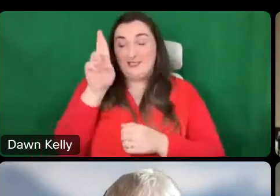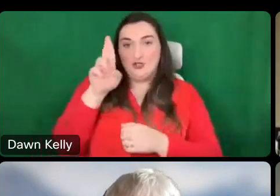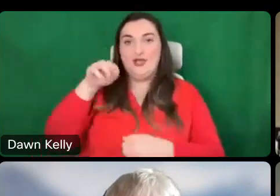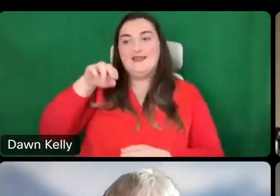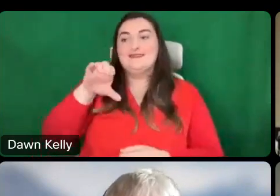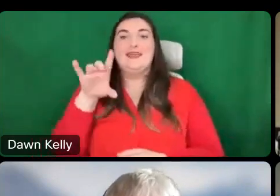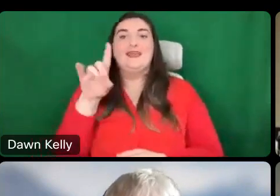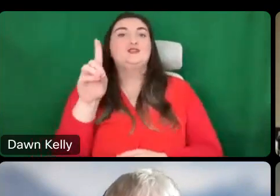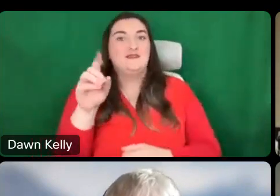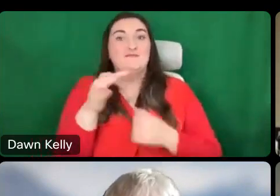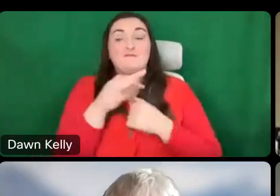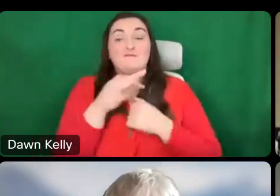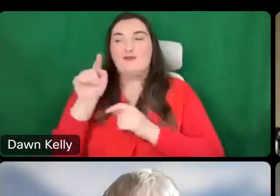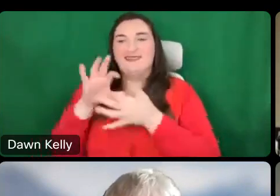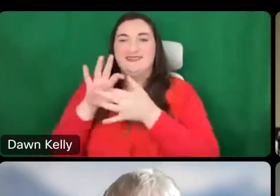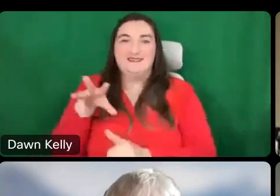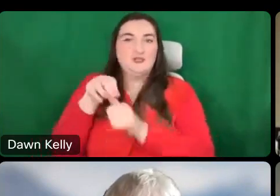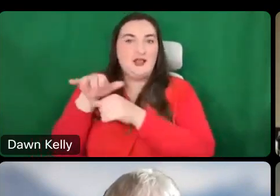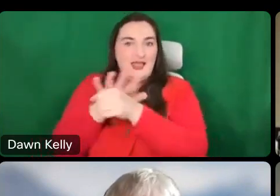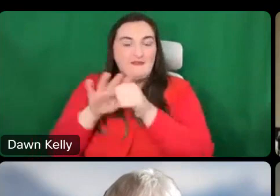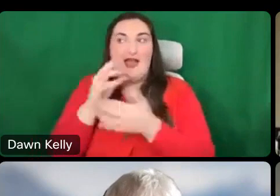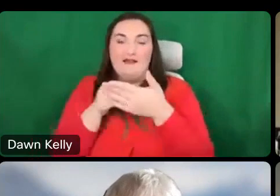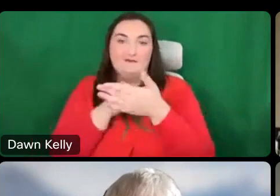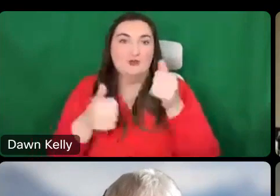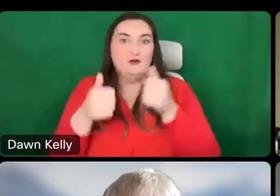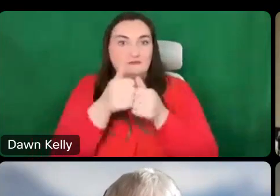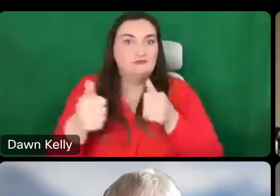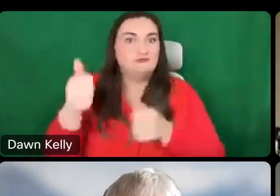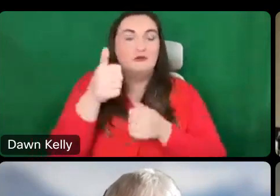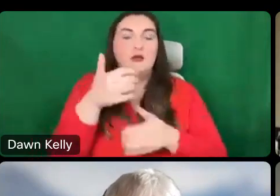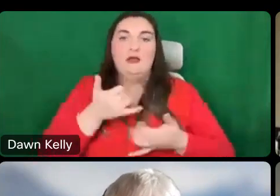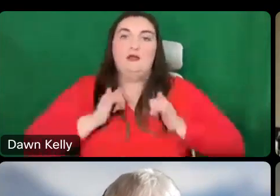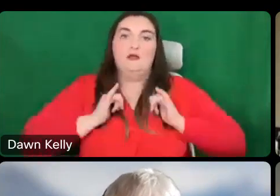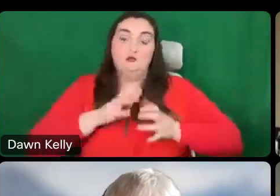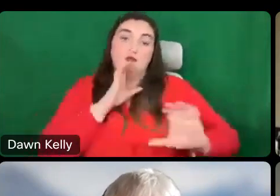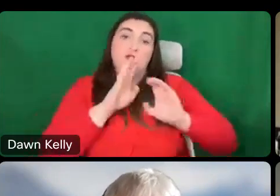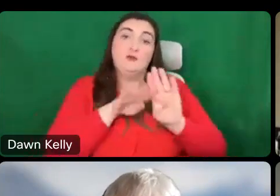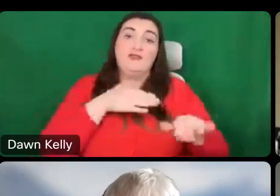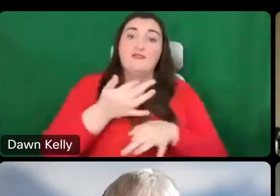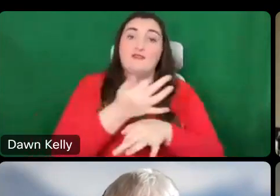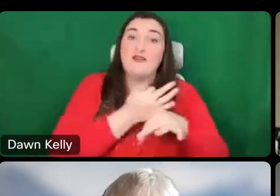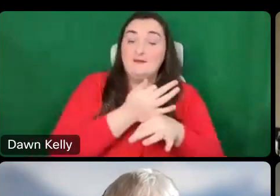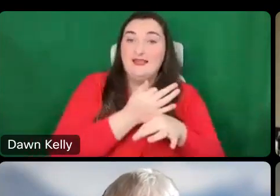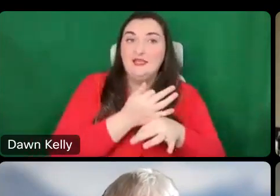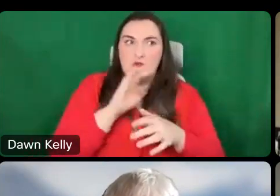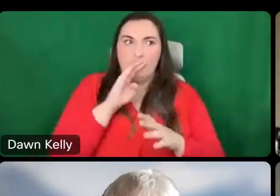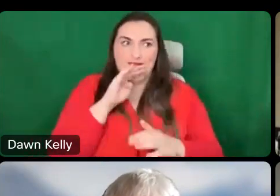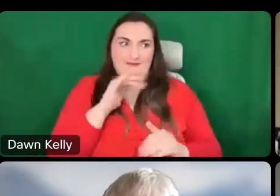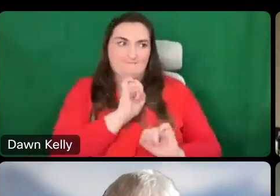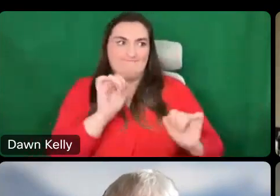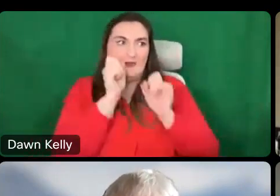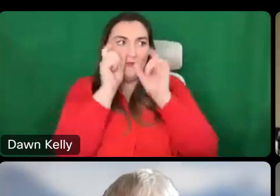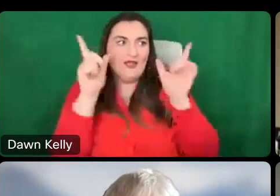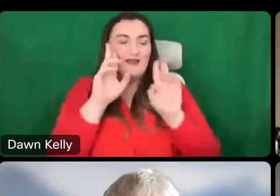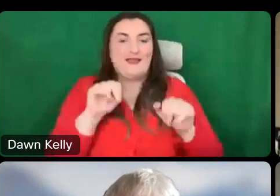the relevant specialty might need to step up and be able to communicate with the family, and just so that they are aware and are able to recognise